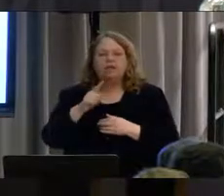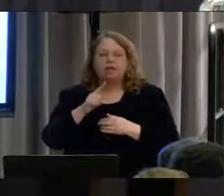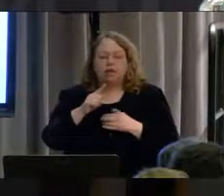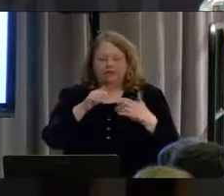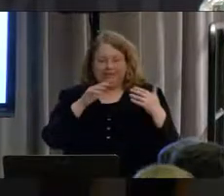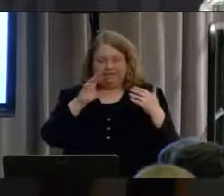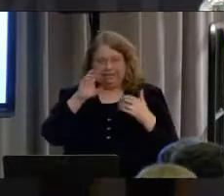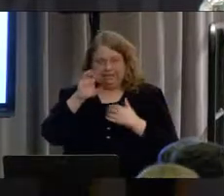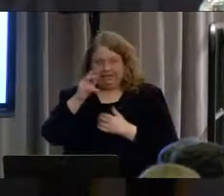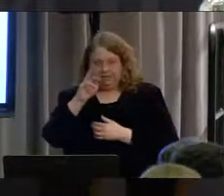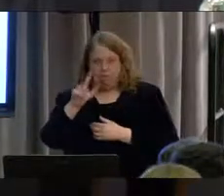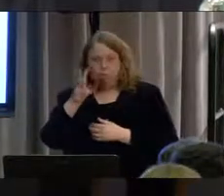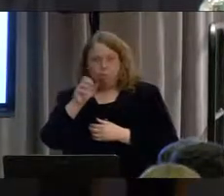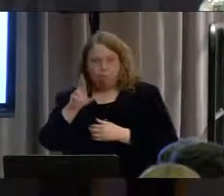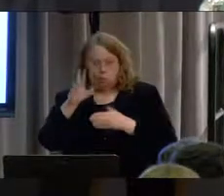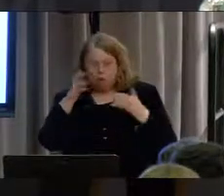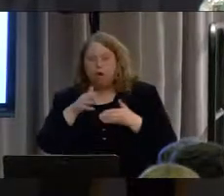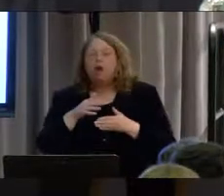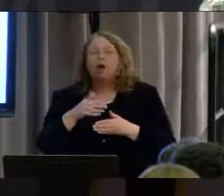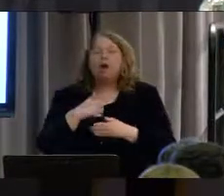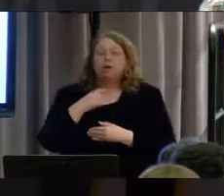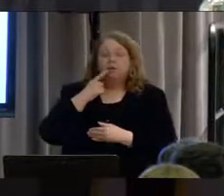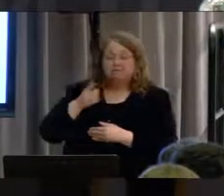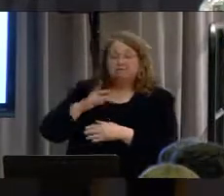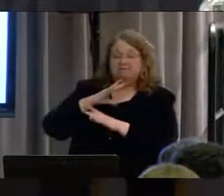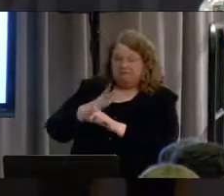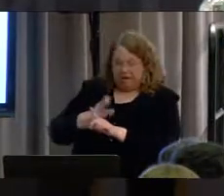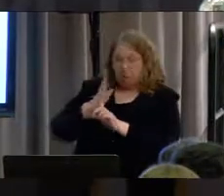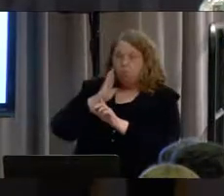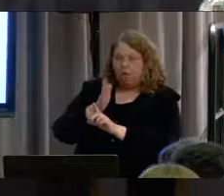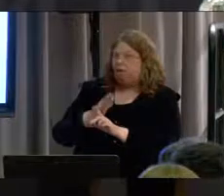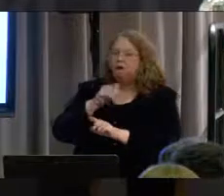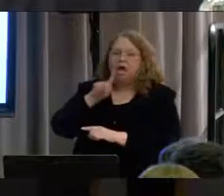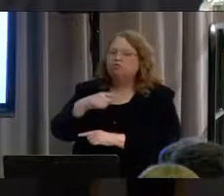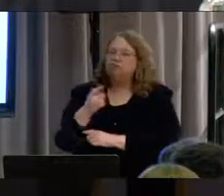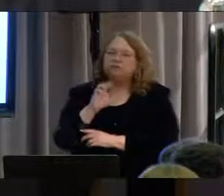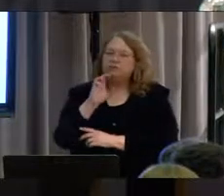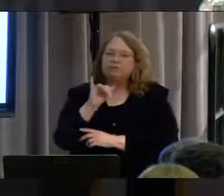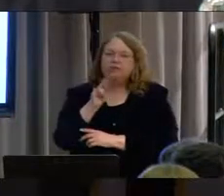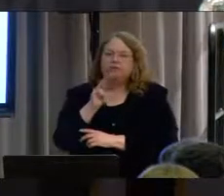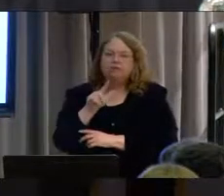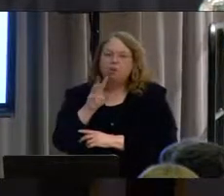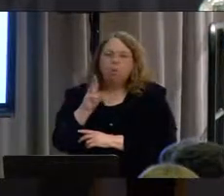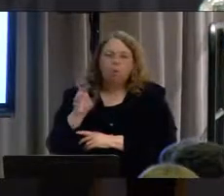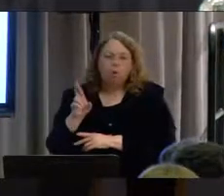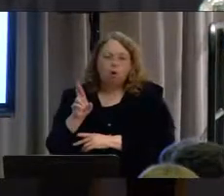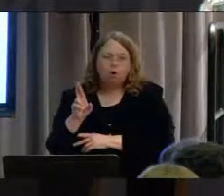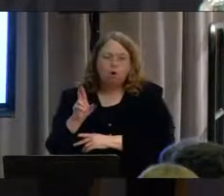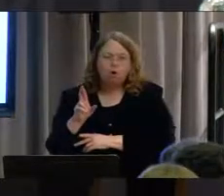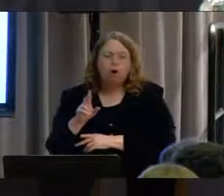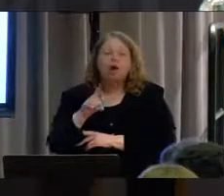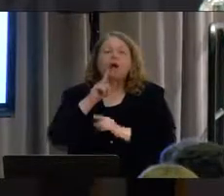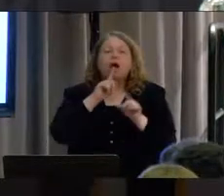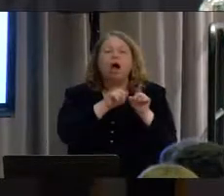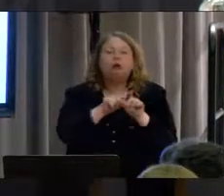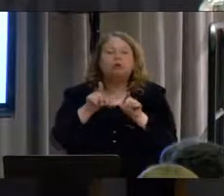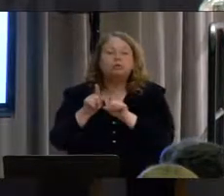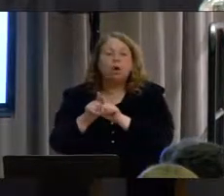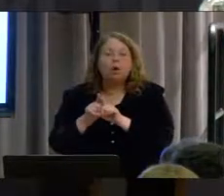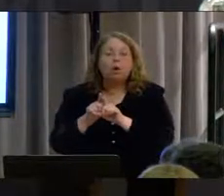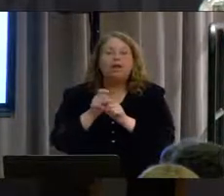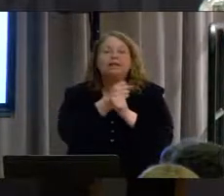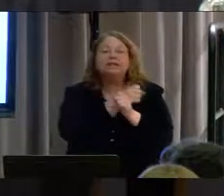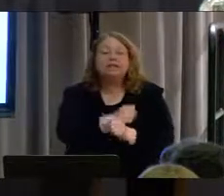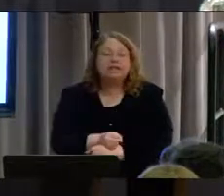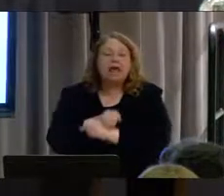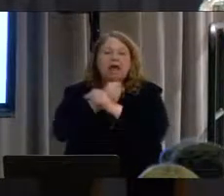And I said, well, only if we do one thing. It's not just the Civil War, it's also emancipation.